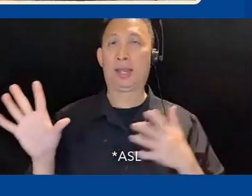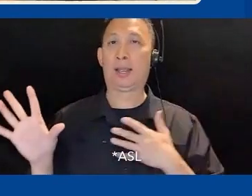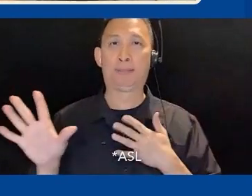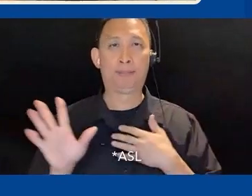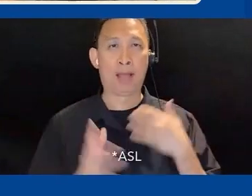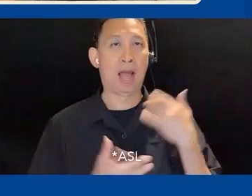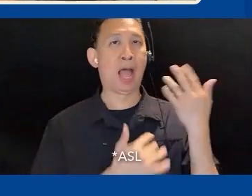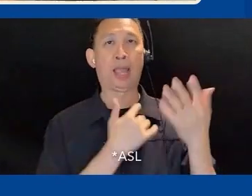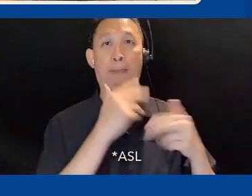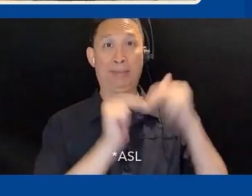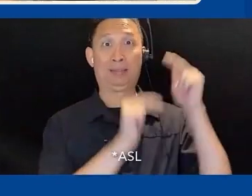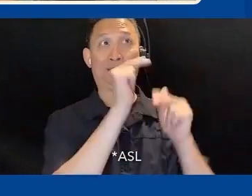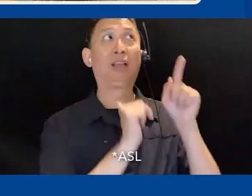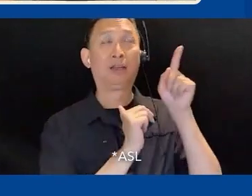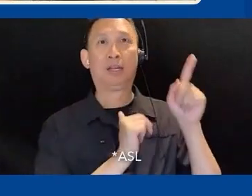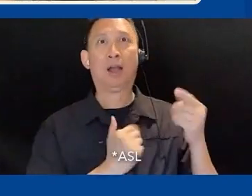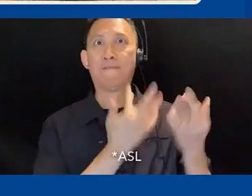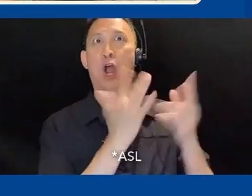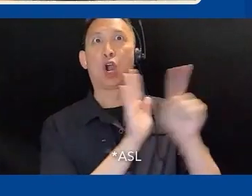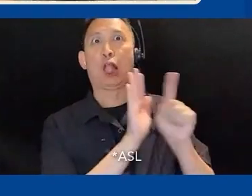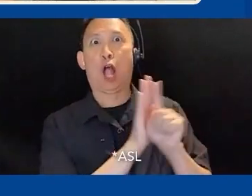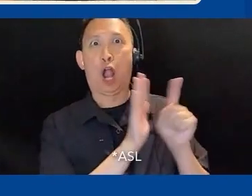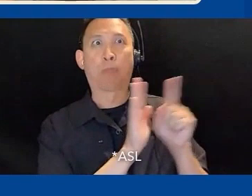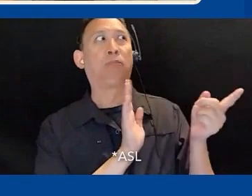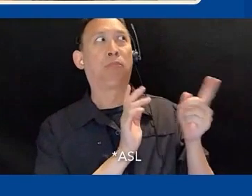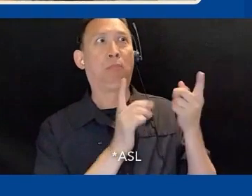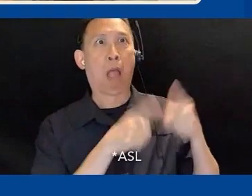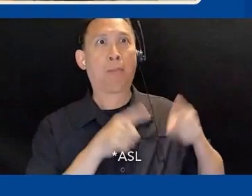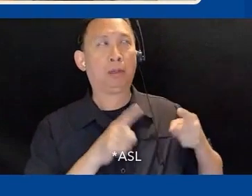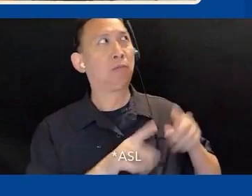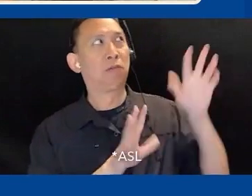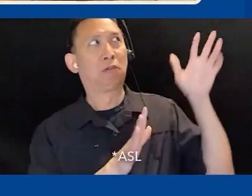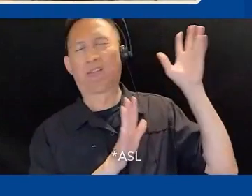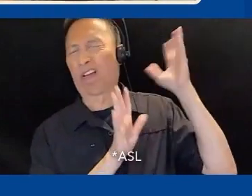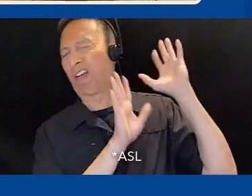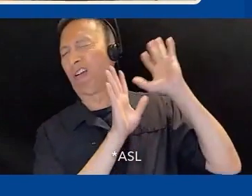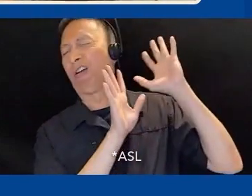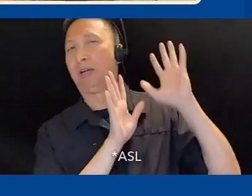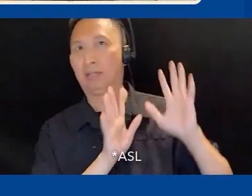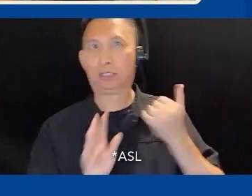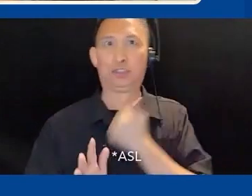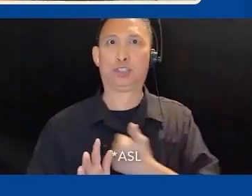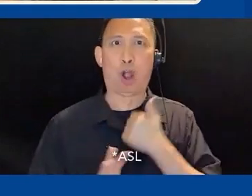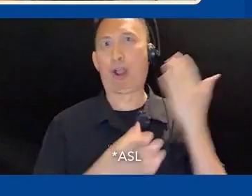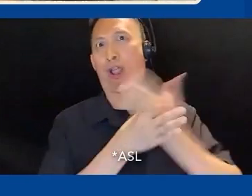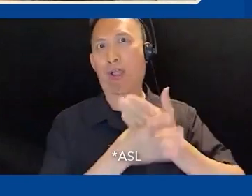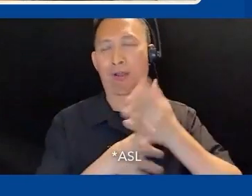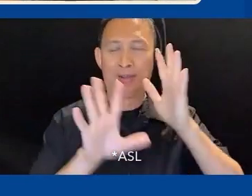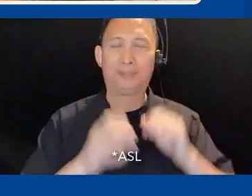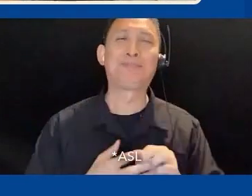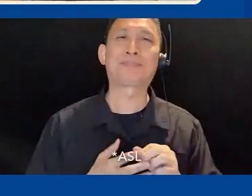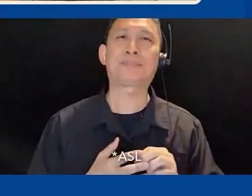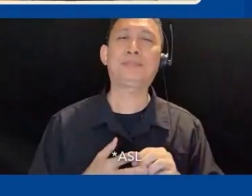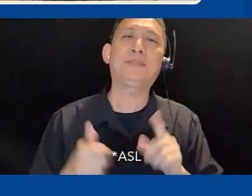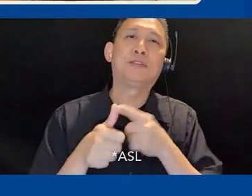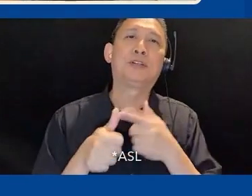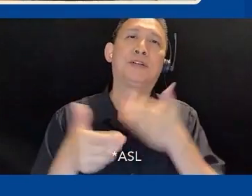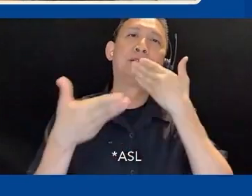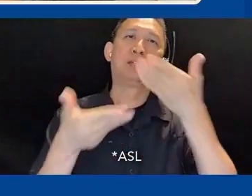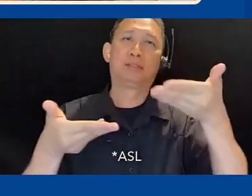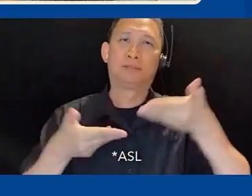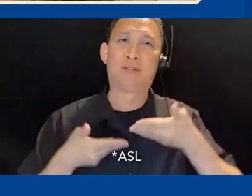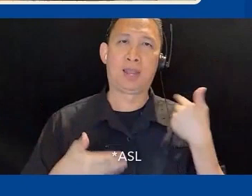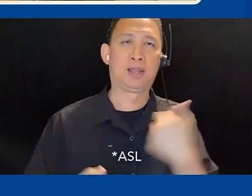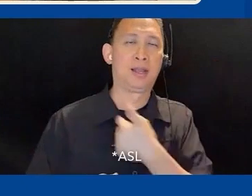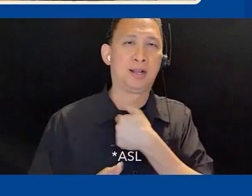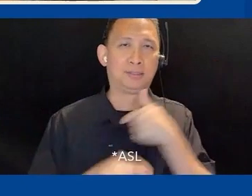inopportune moment. So I apologize if it starts right now. It's stopped. But thanks so much for having us, Layla. Thanks to Getting